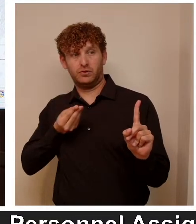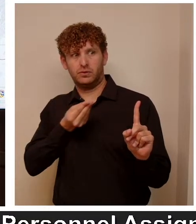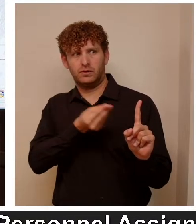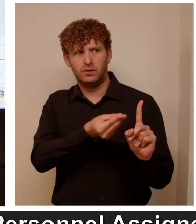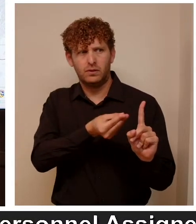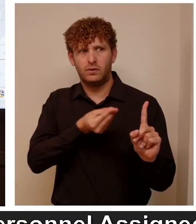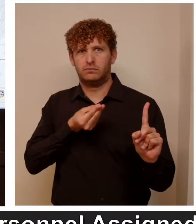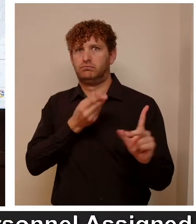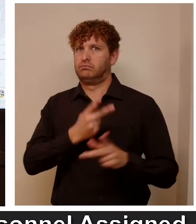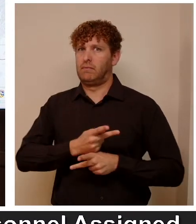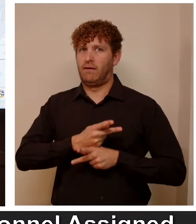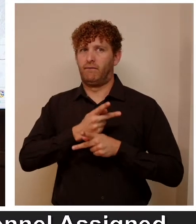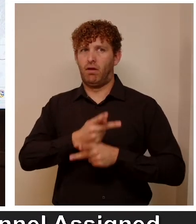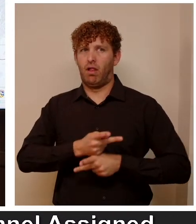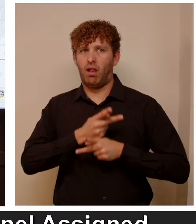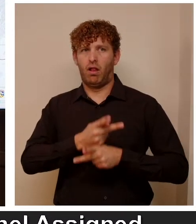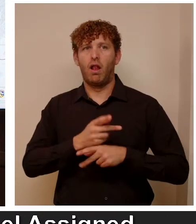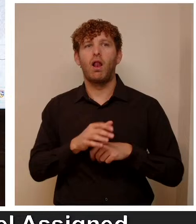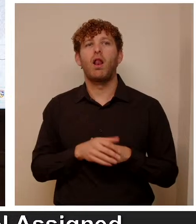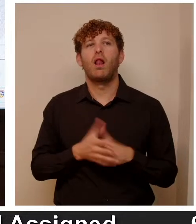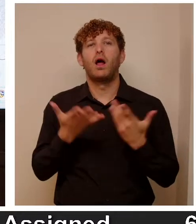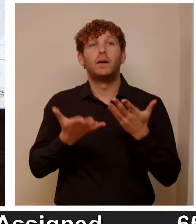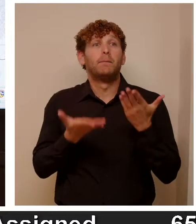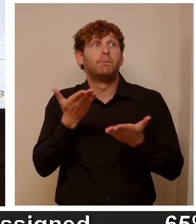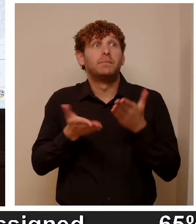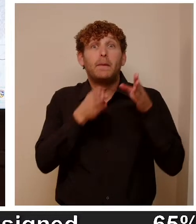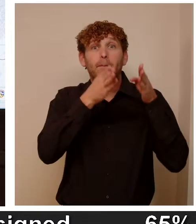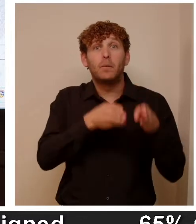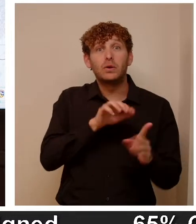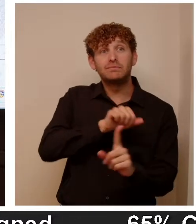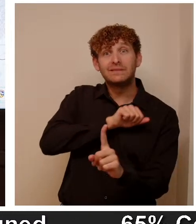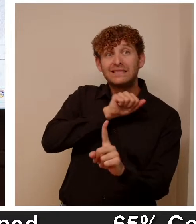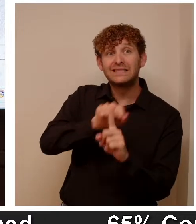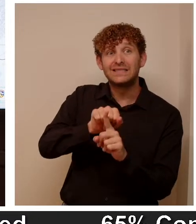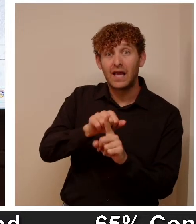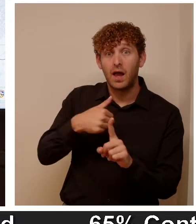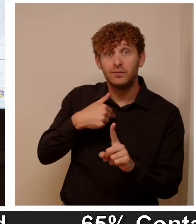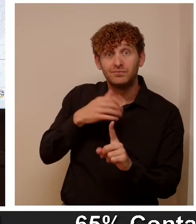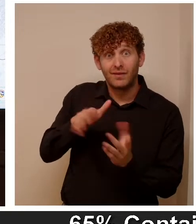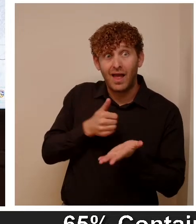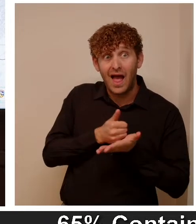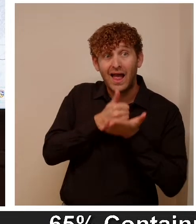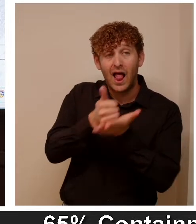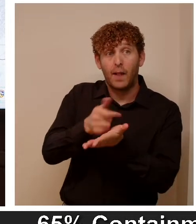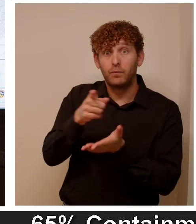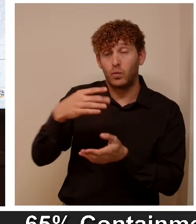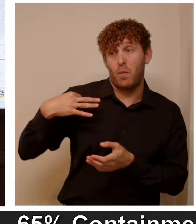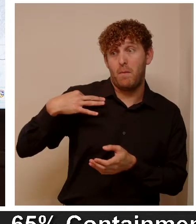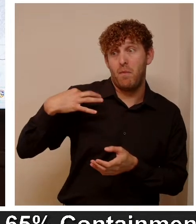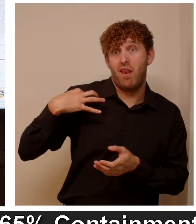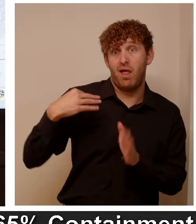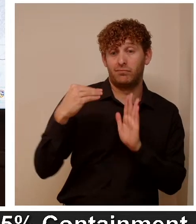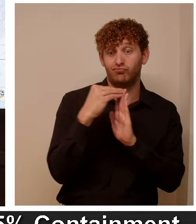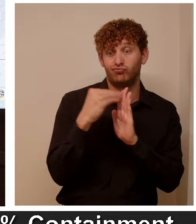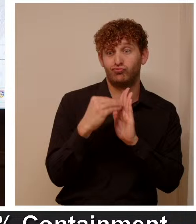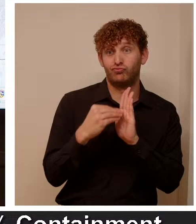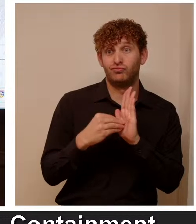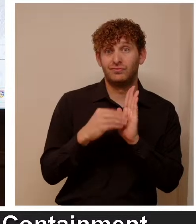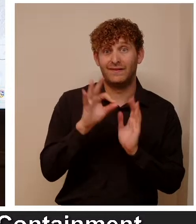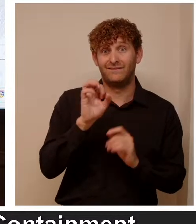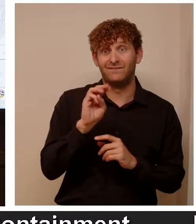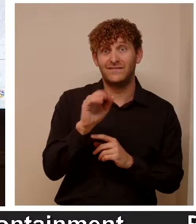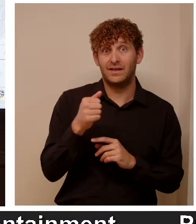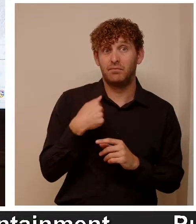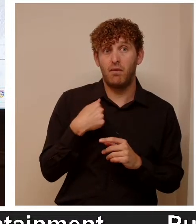for money in exchange for things like helping you apply for FEMA assistance. FEMA does not charge